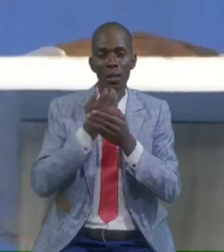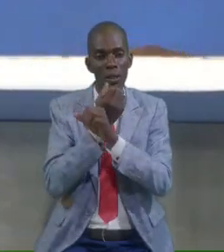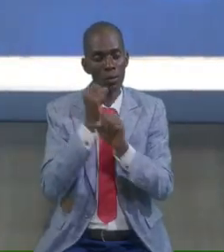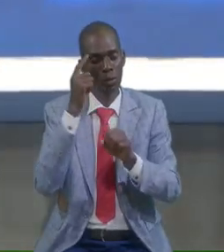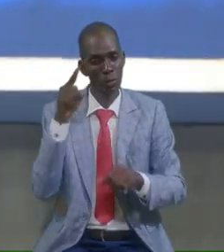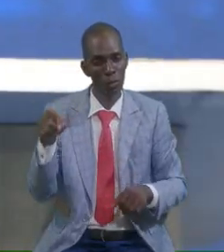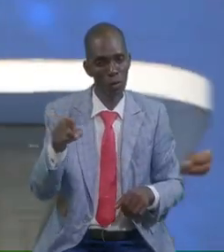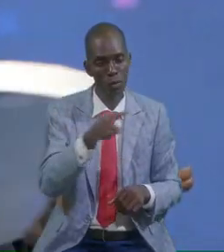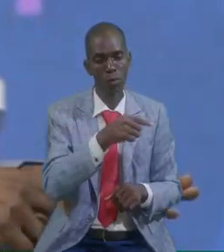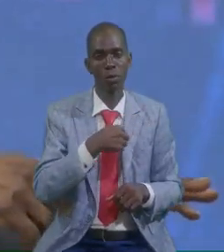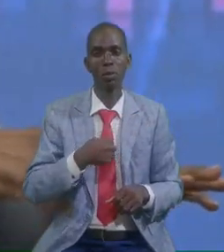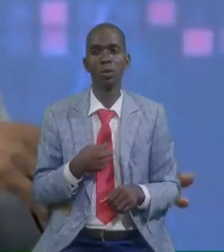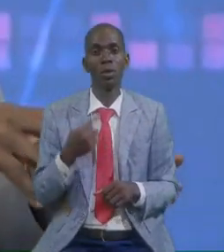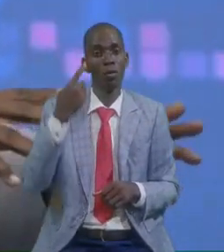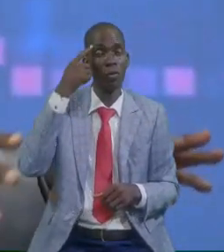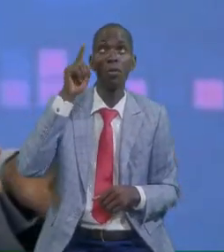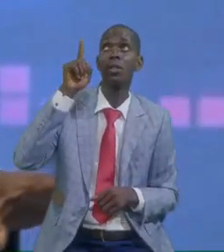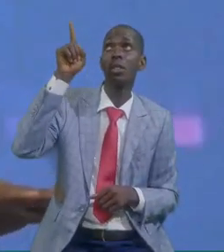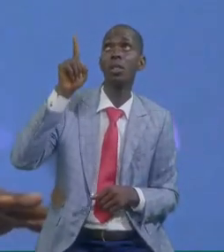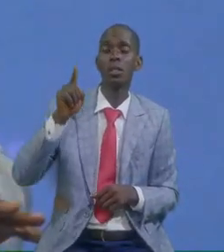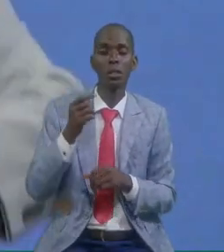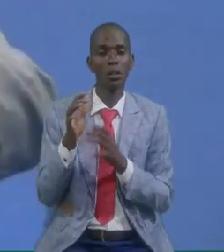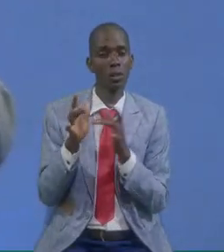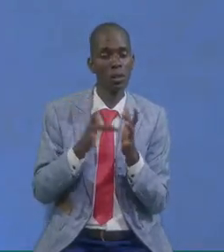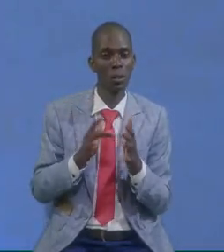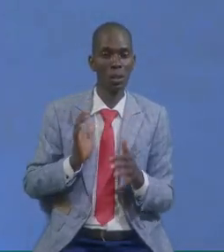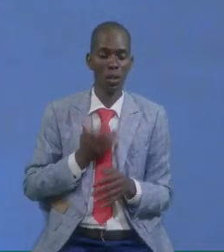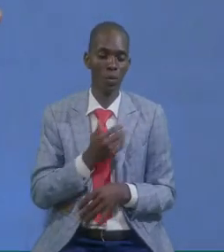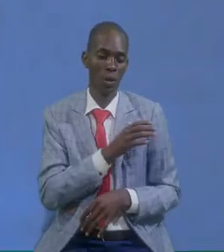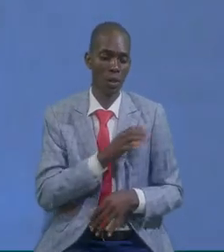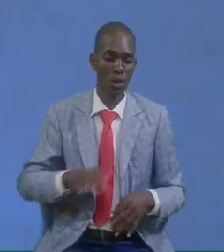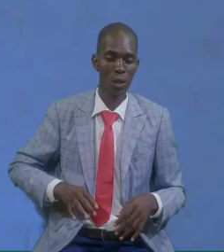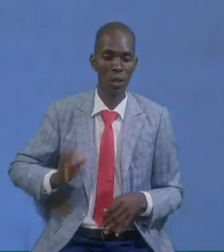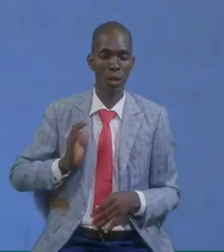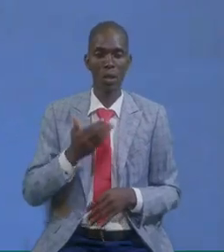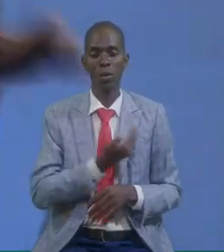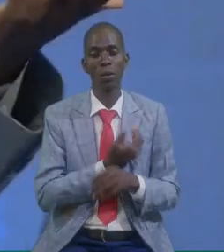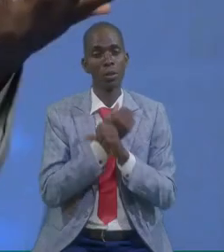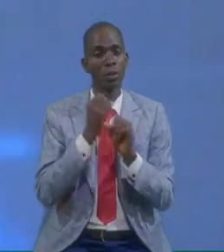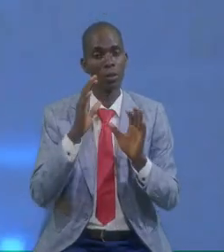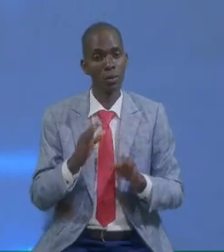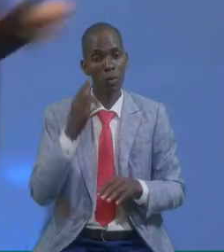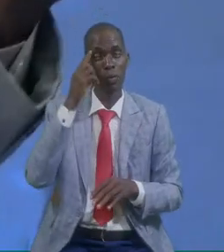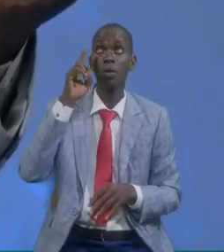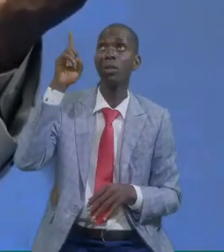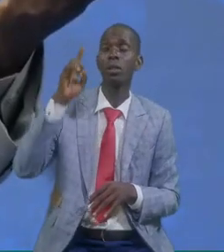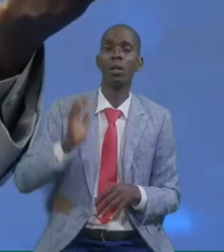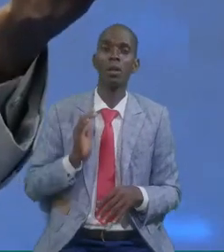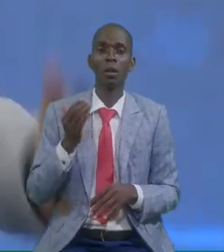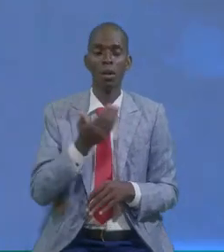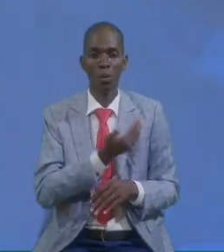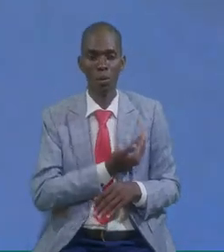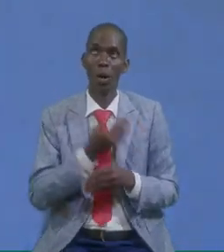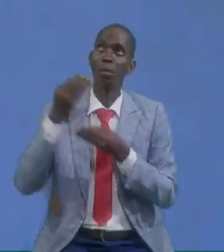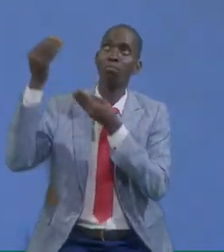he, our Christ, our Savior, for he, our Mediator, the